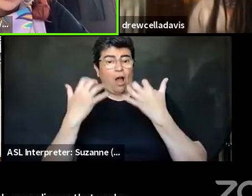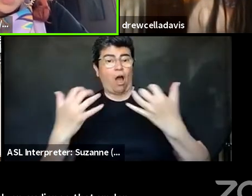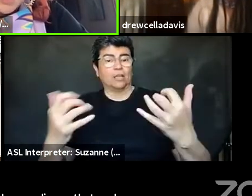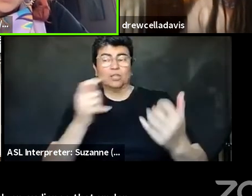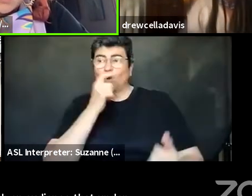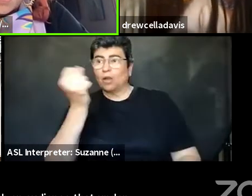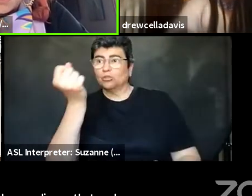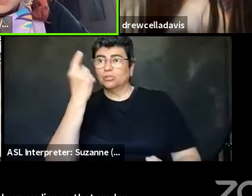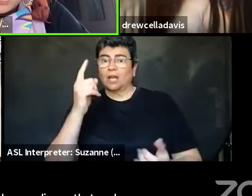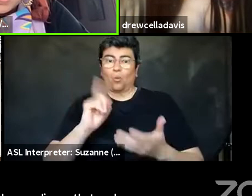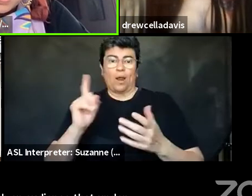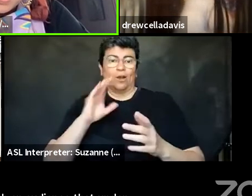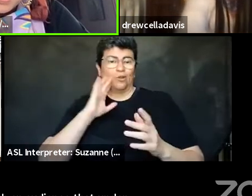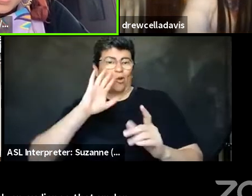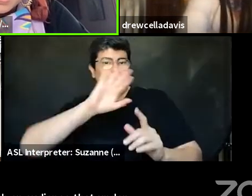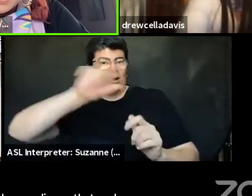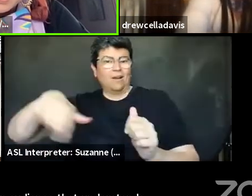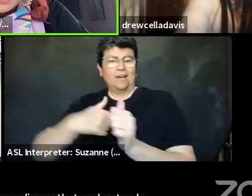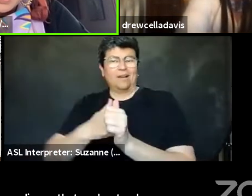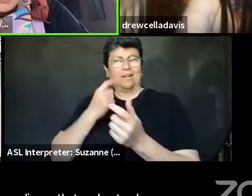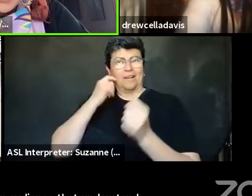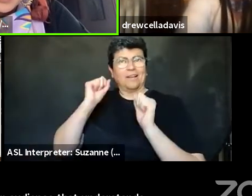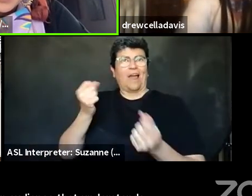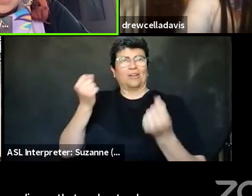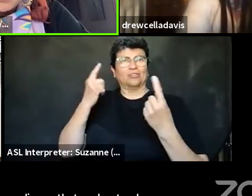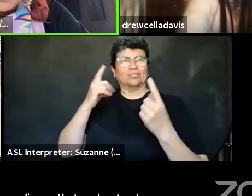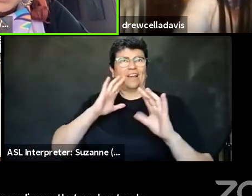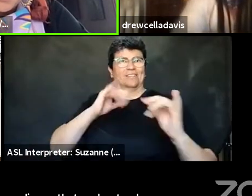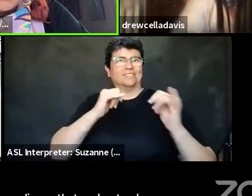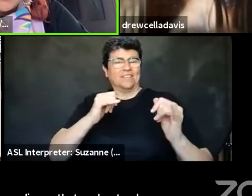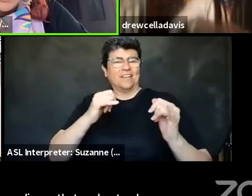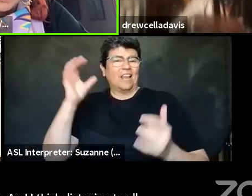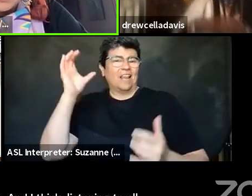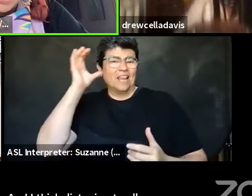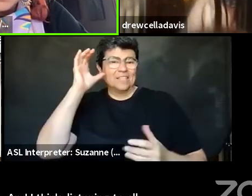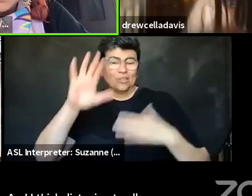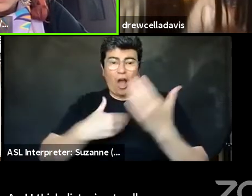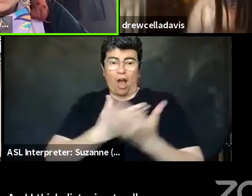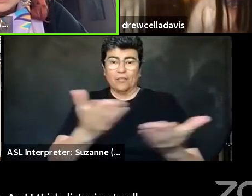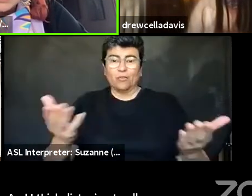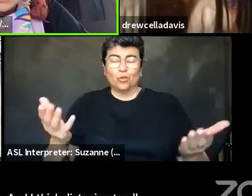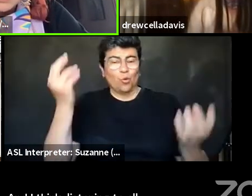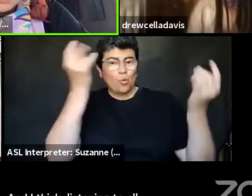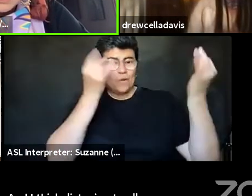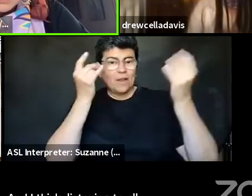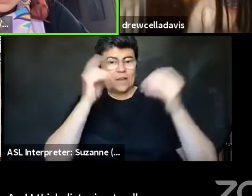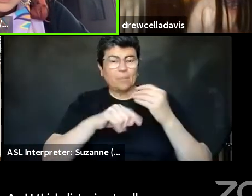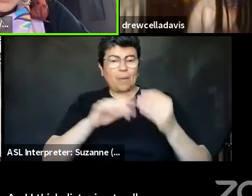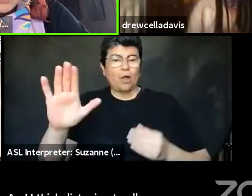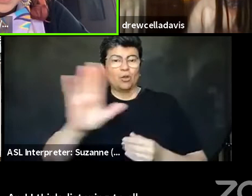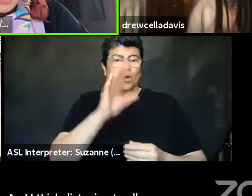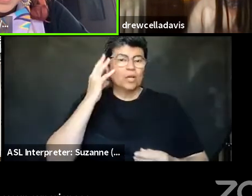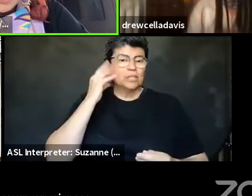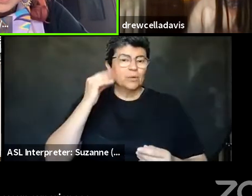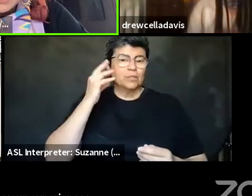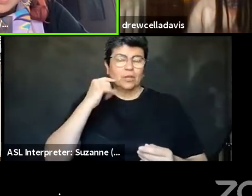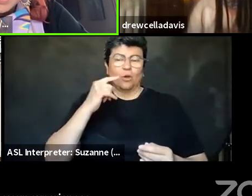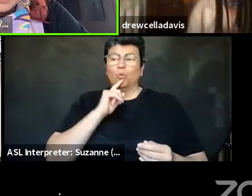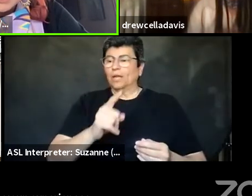understands where you're coming from. And I think listening to all of you reflect on your experiences, it's